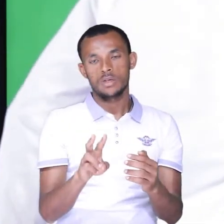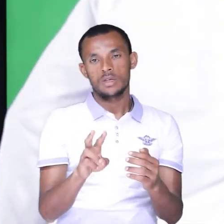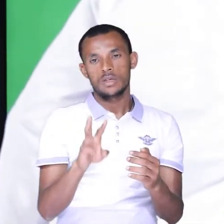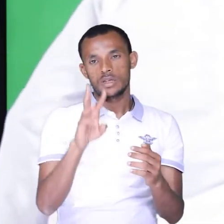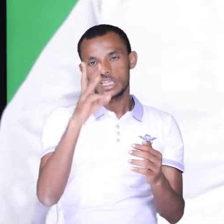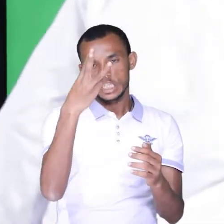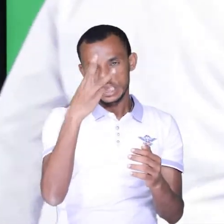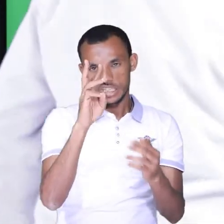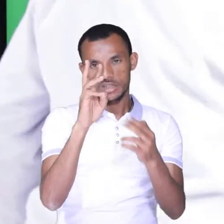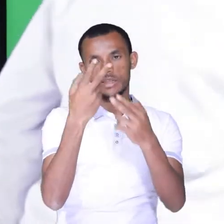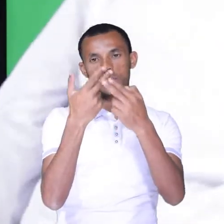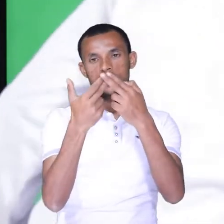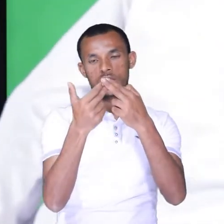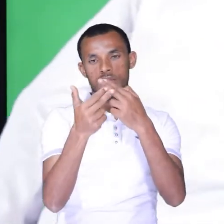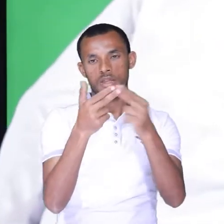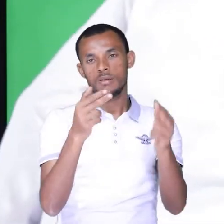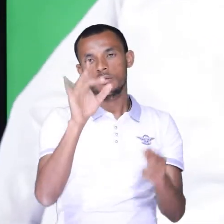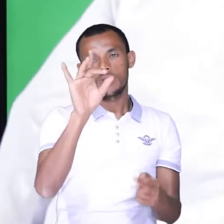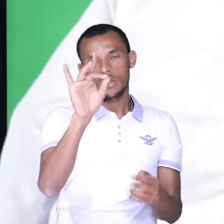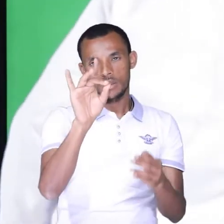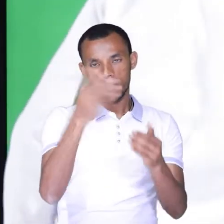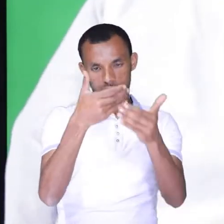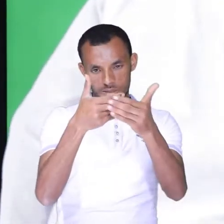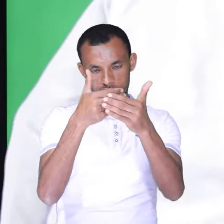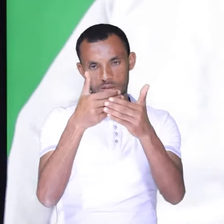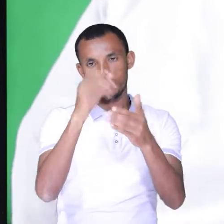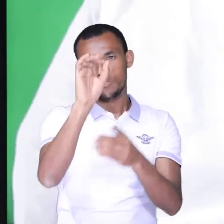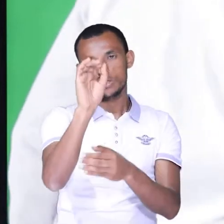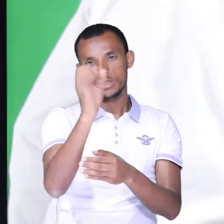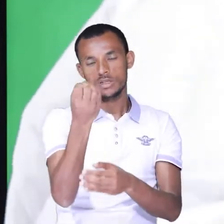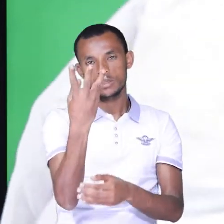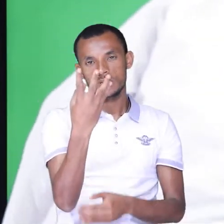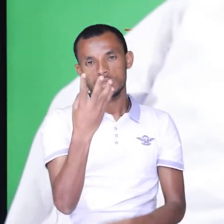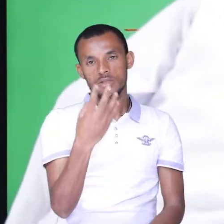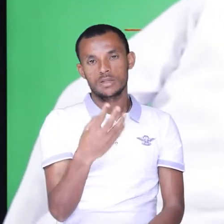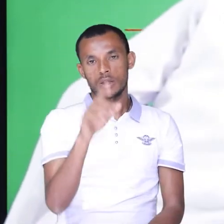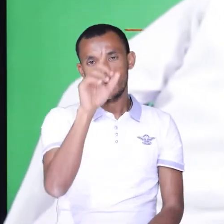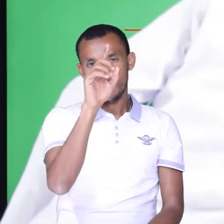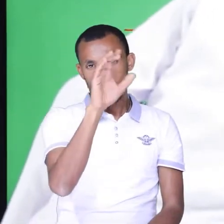16 times 8, which is the relative atomic mass of oxygen, it gives us